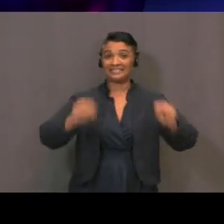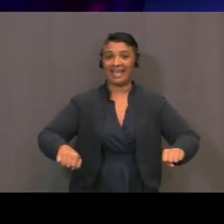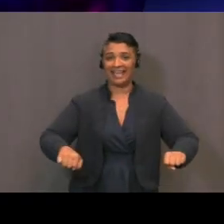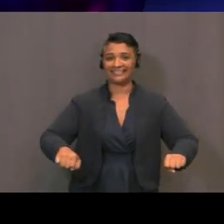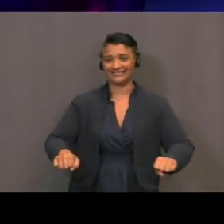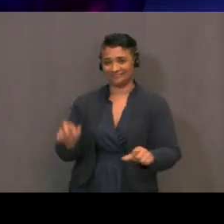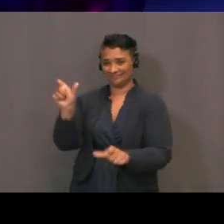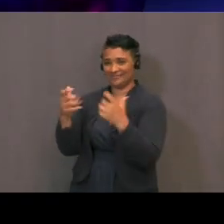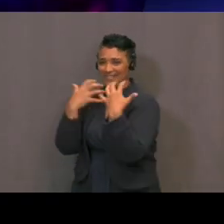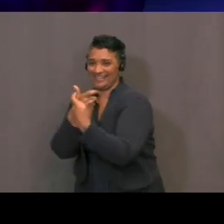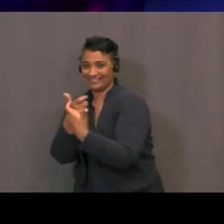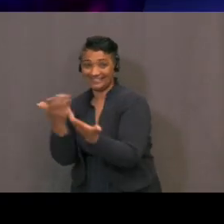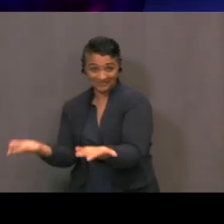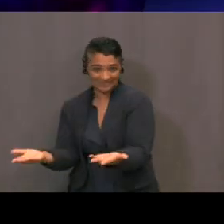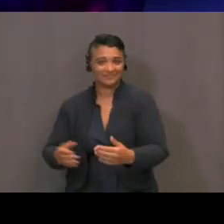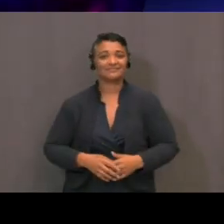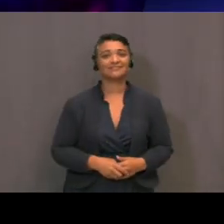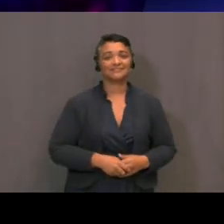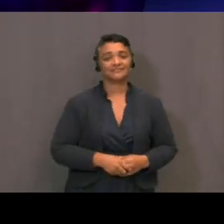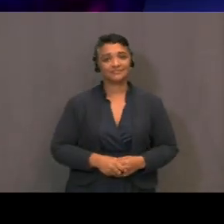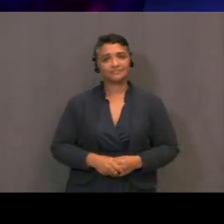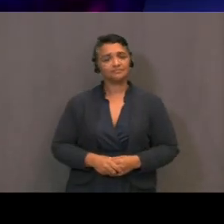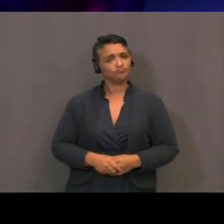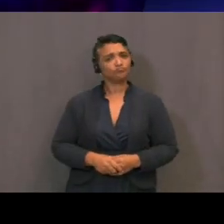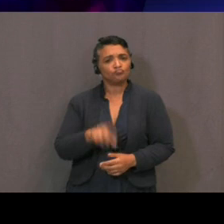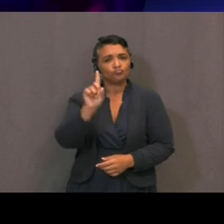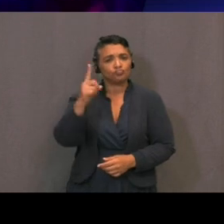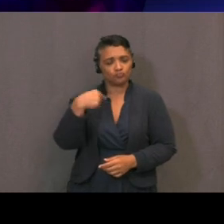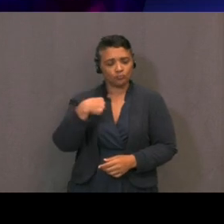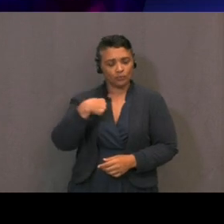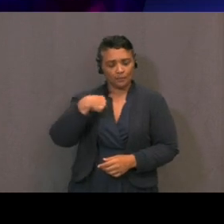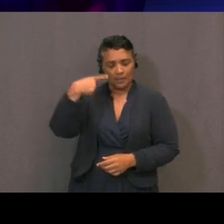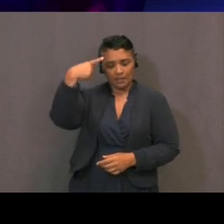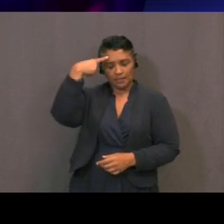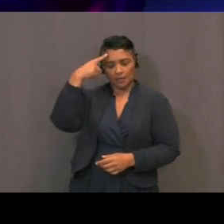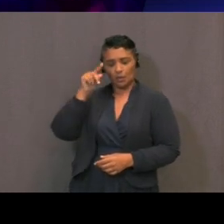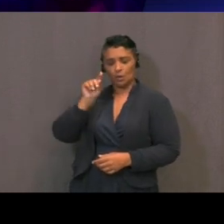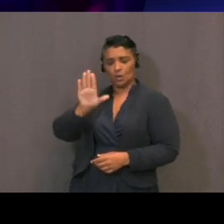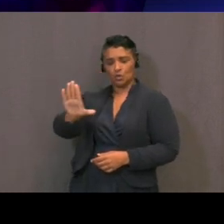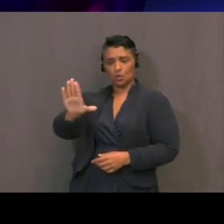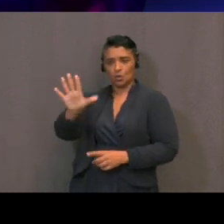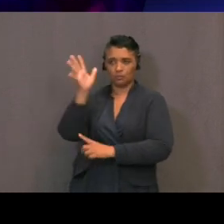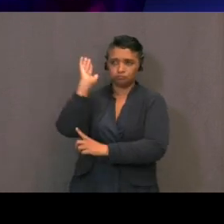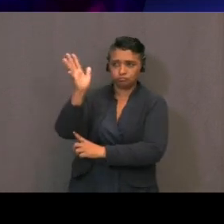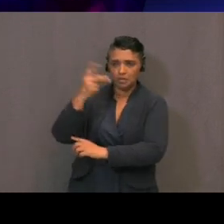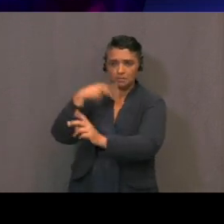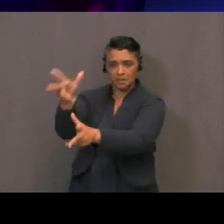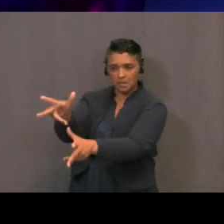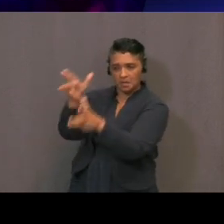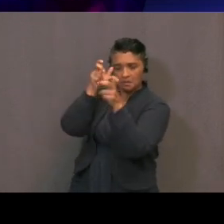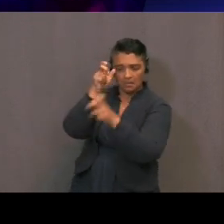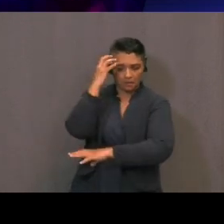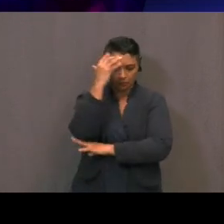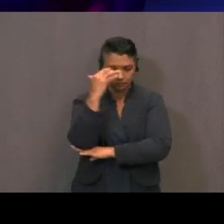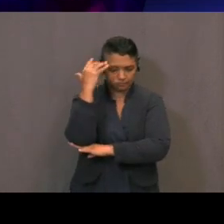I think that what your intervention made me think about was I was